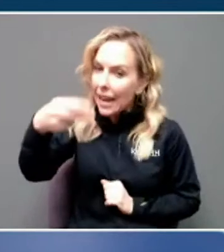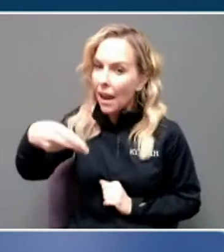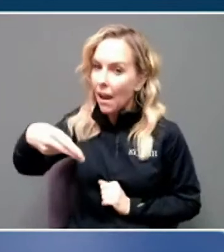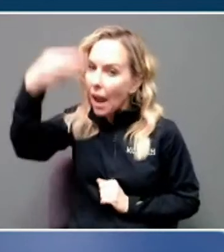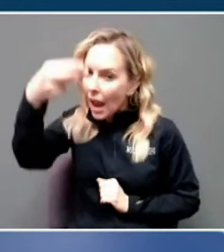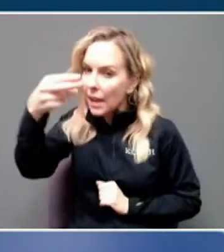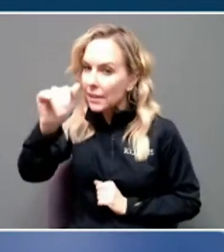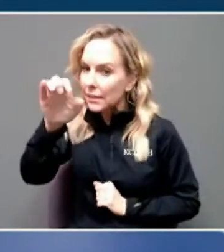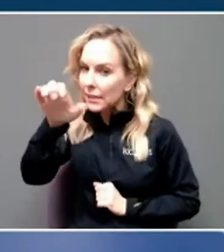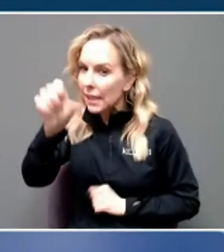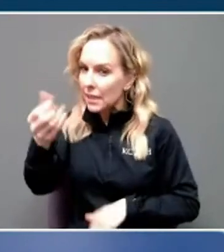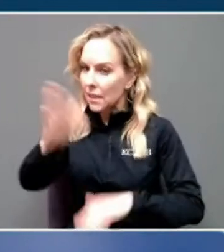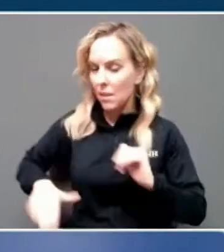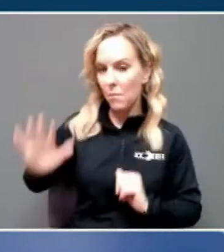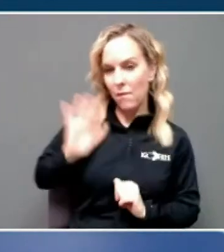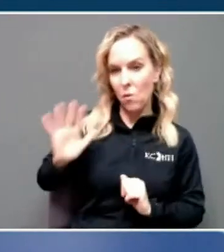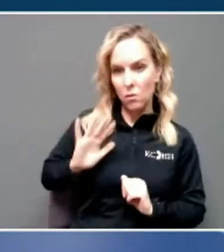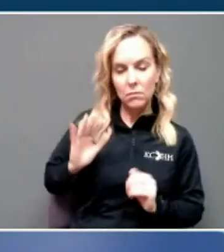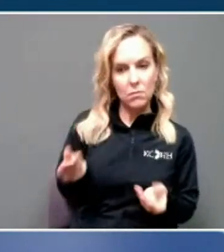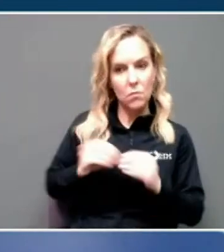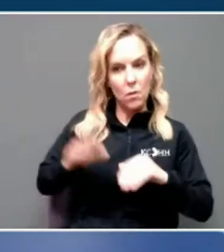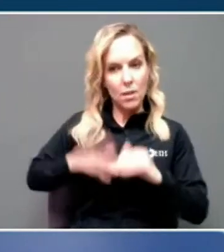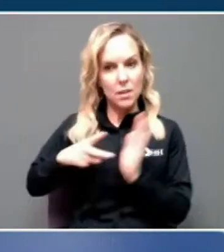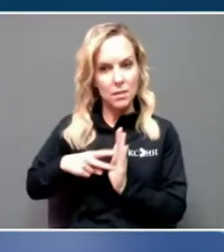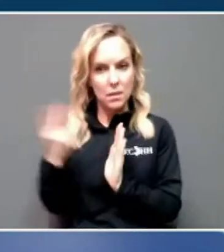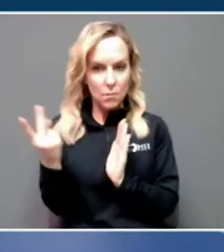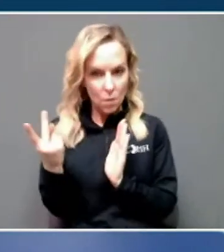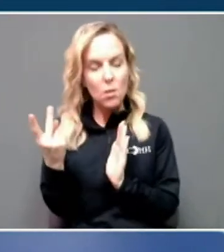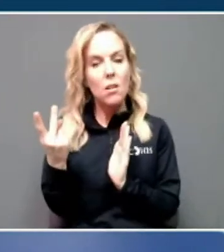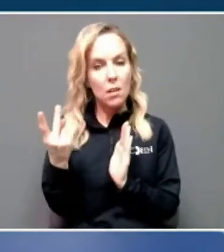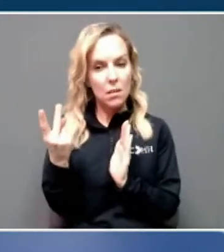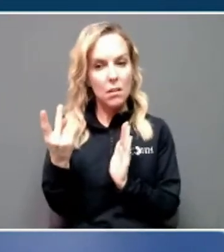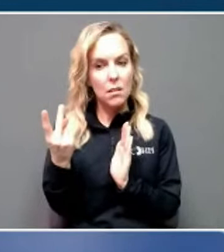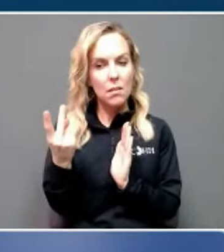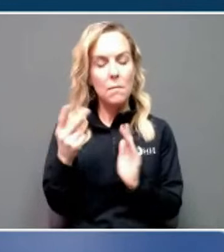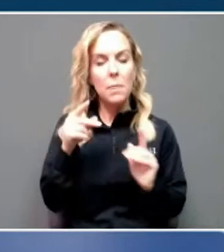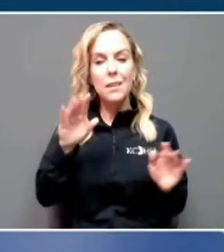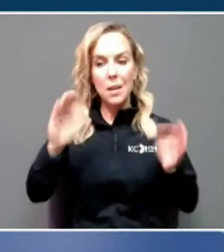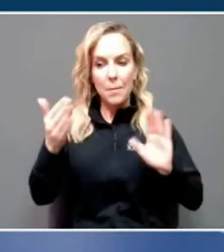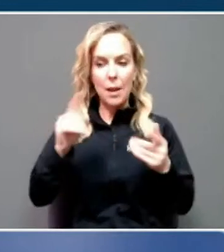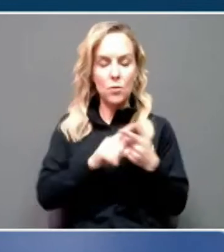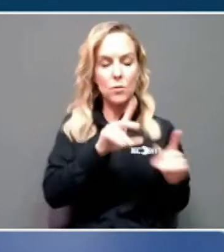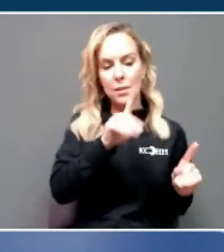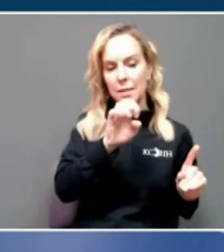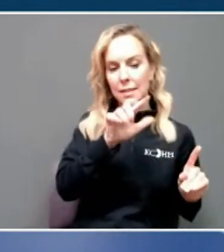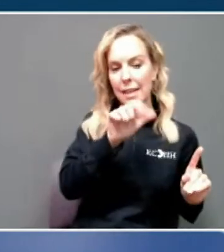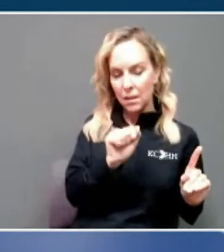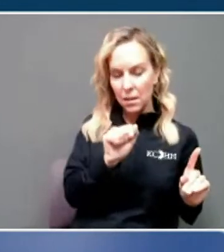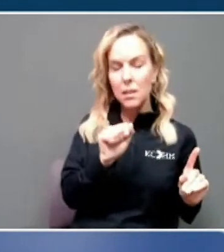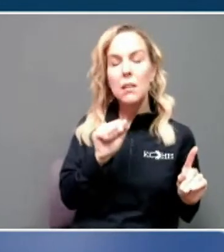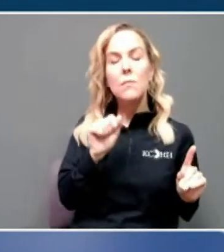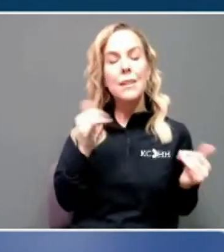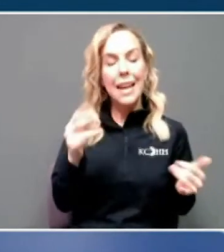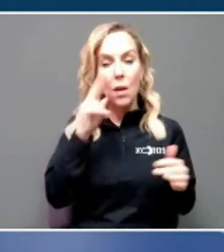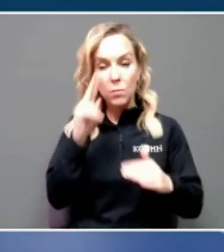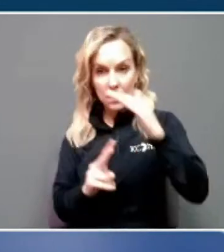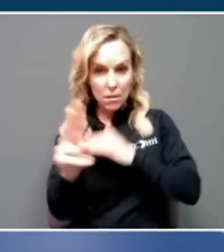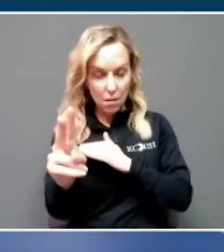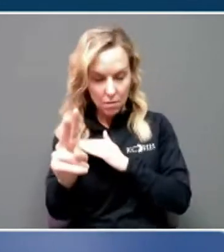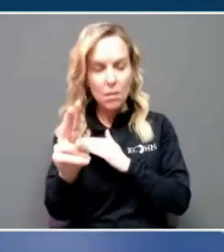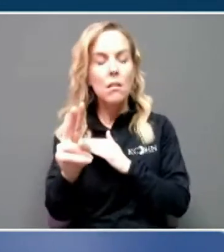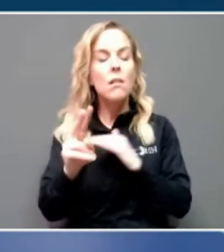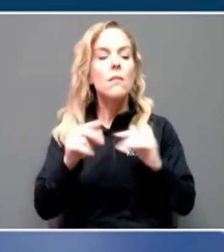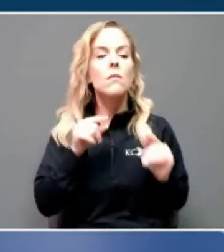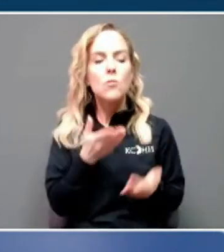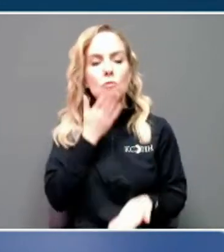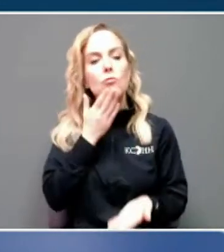was more than double the peak in Delta. But the trajectory is a good